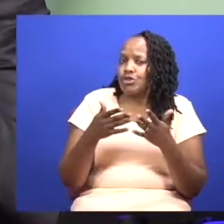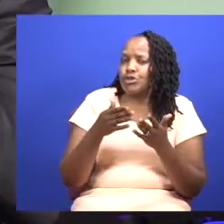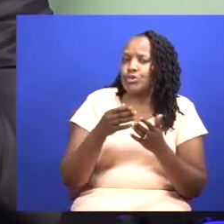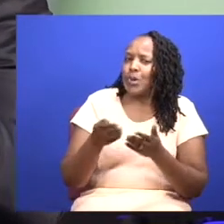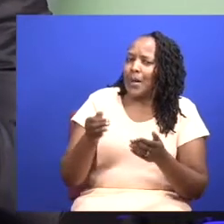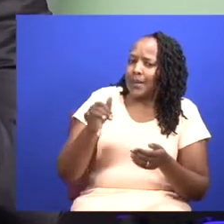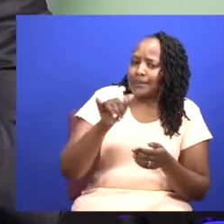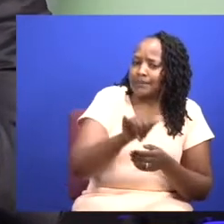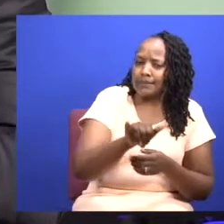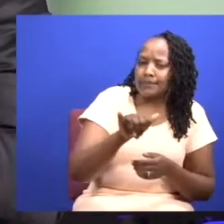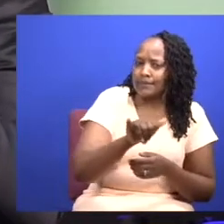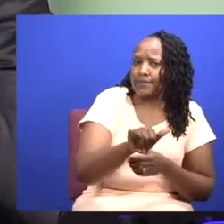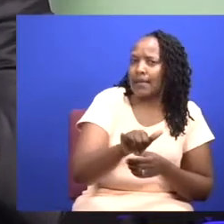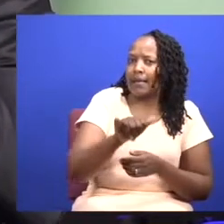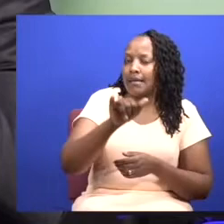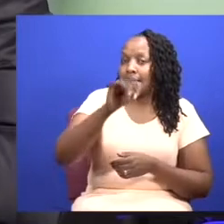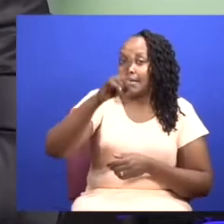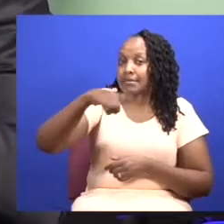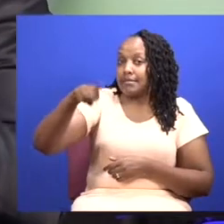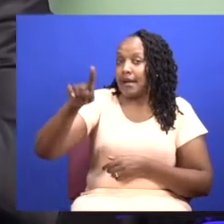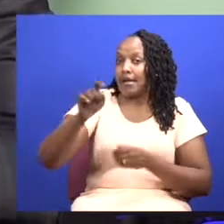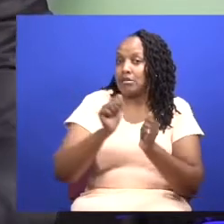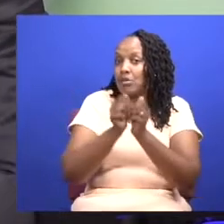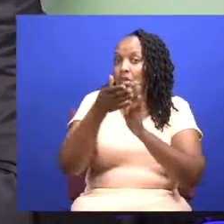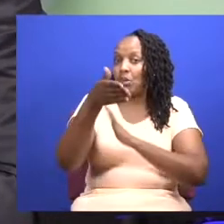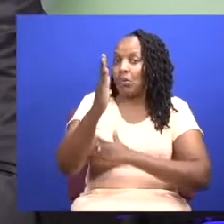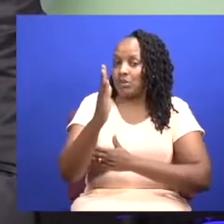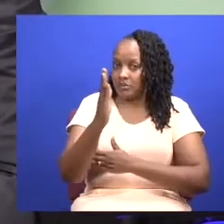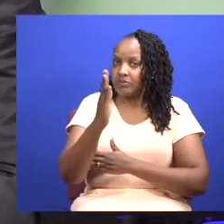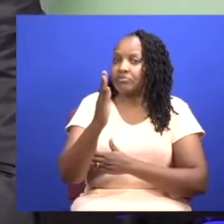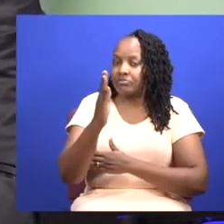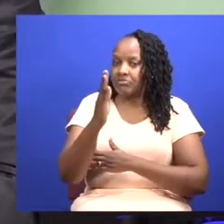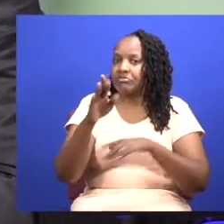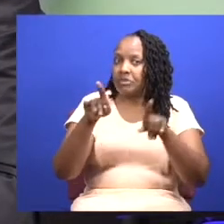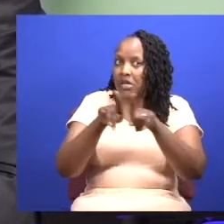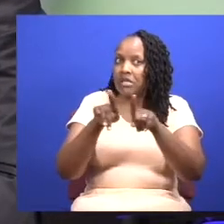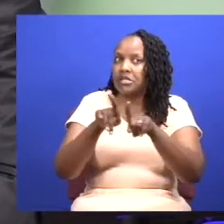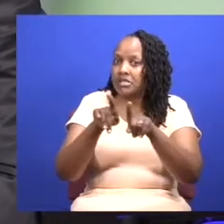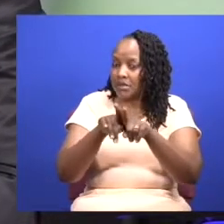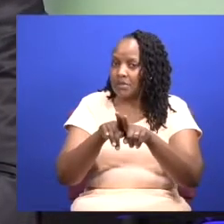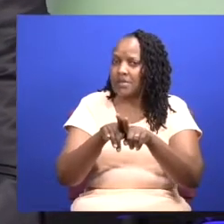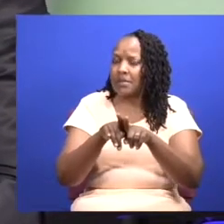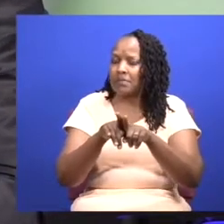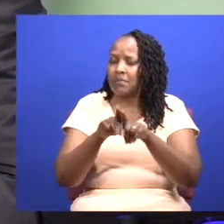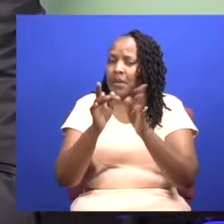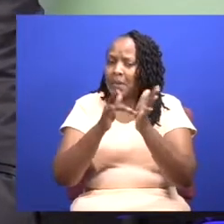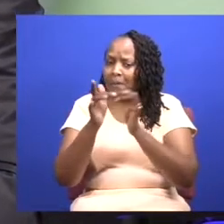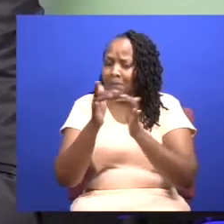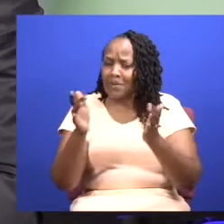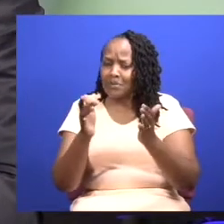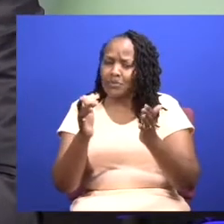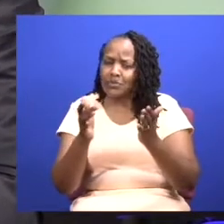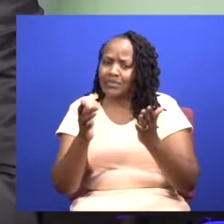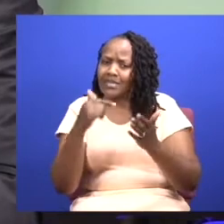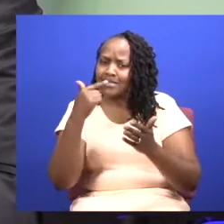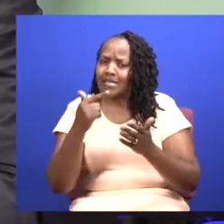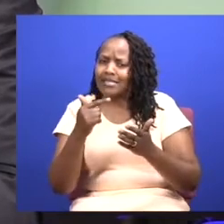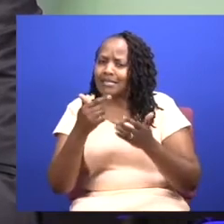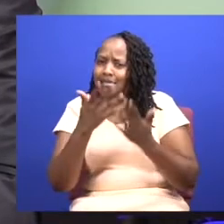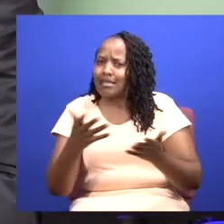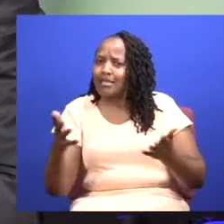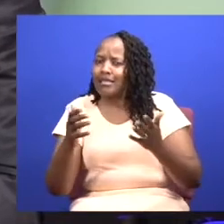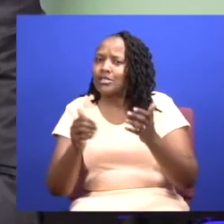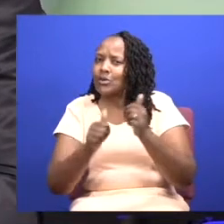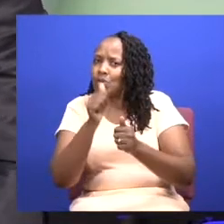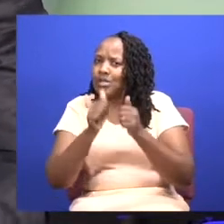keep on track, you know, so that we remain right with God. Mm-hmm. And it tells us things that are so relevant in life, things that,